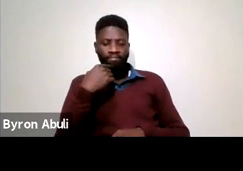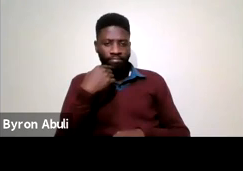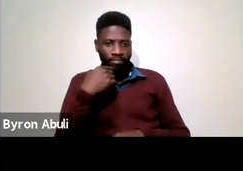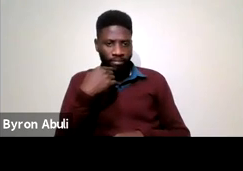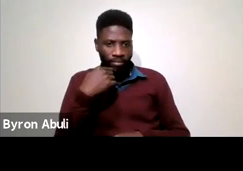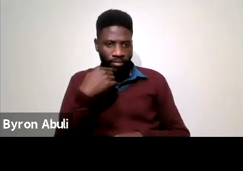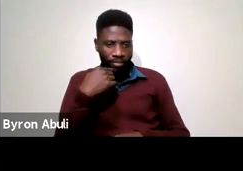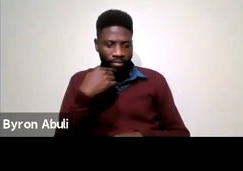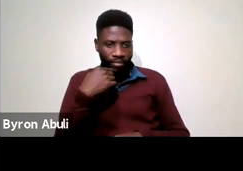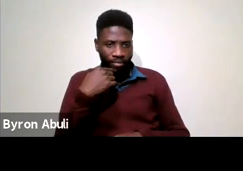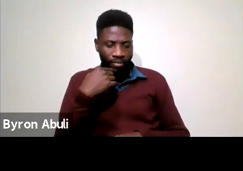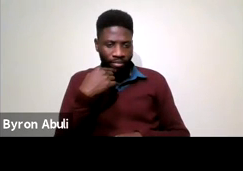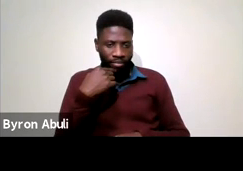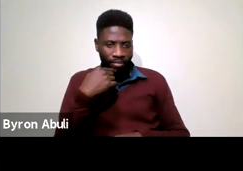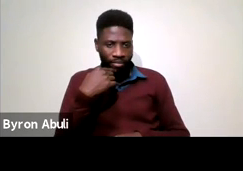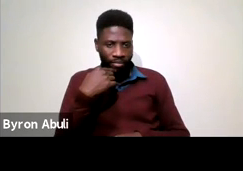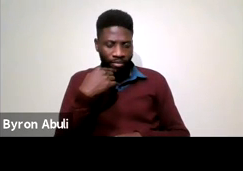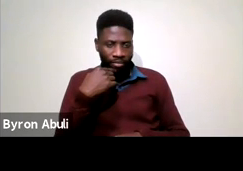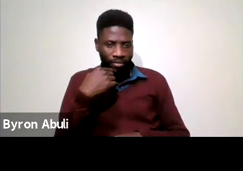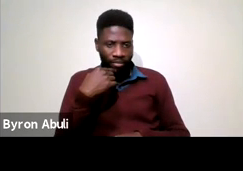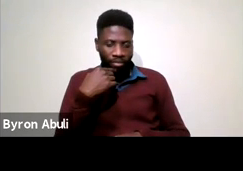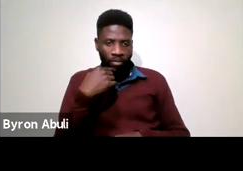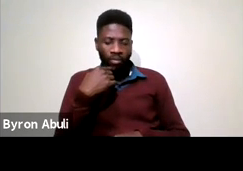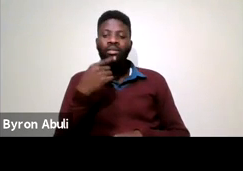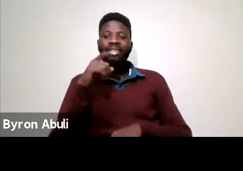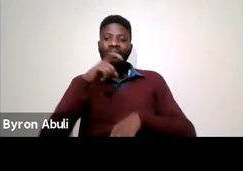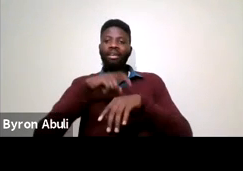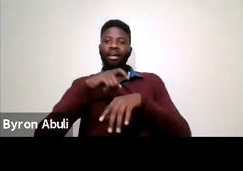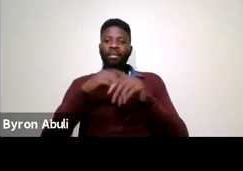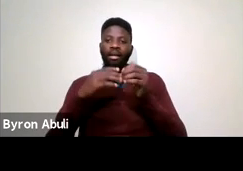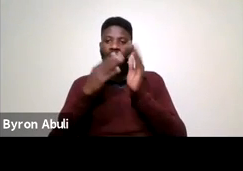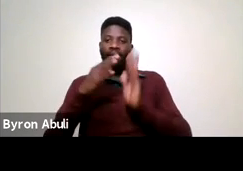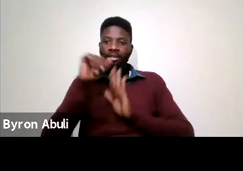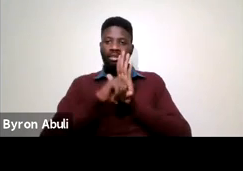Was it a black monkey or how was it? A leadership training day. Okay.